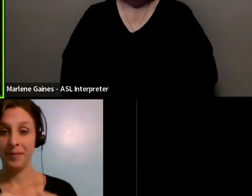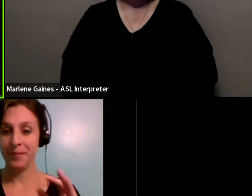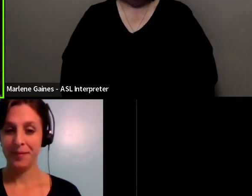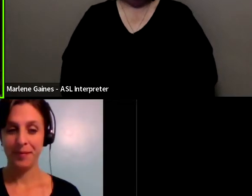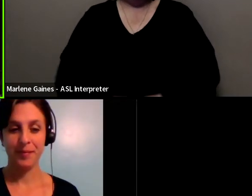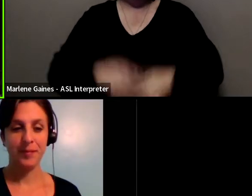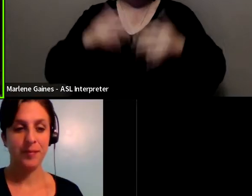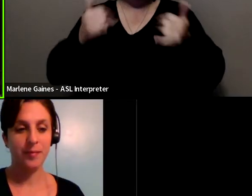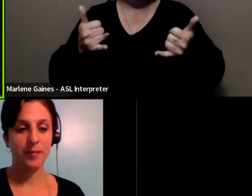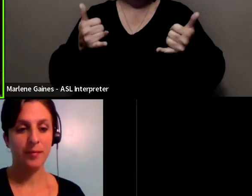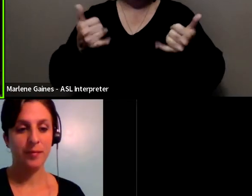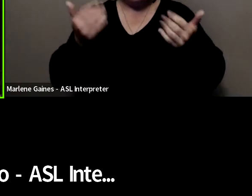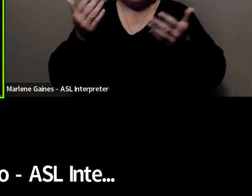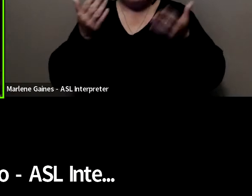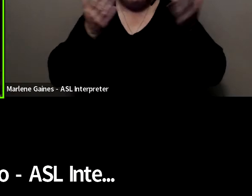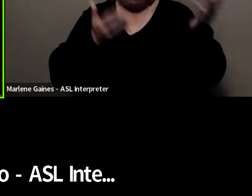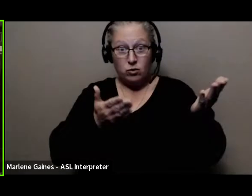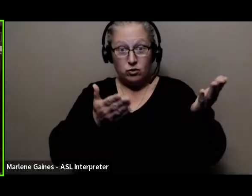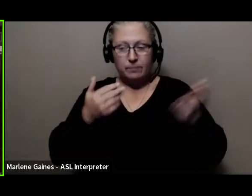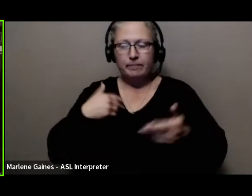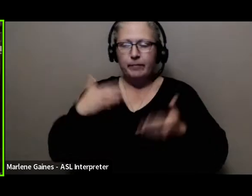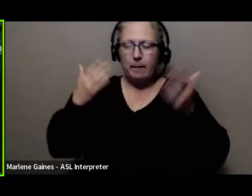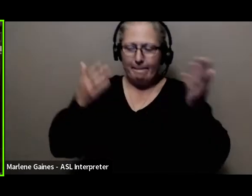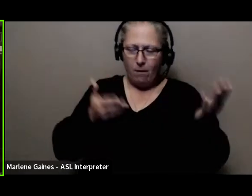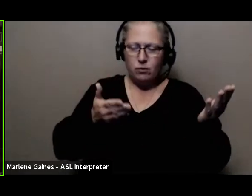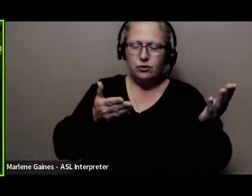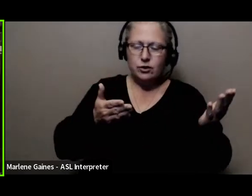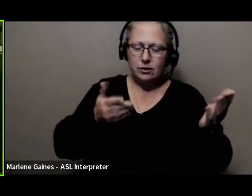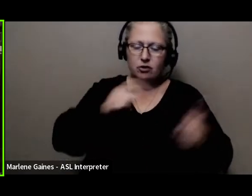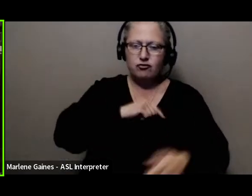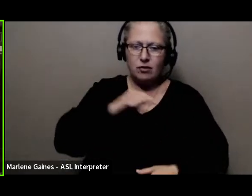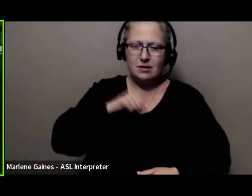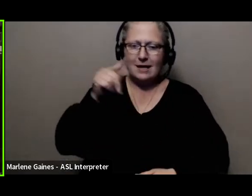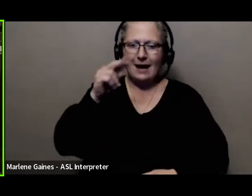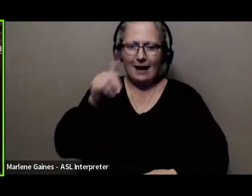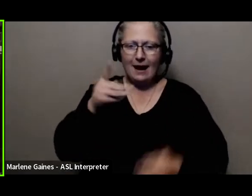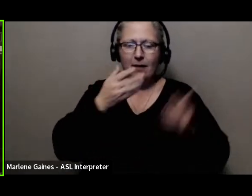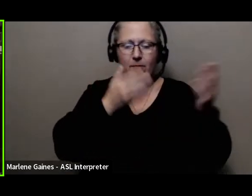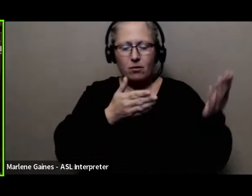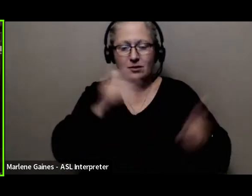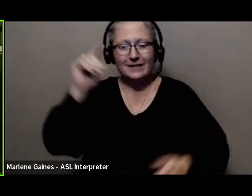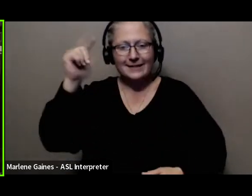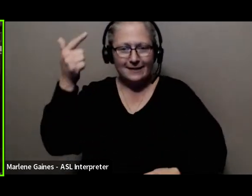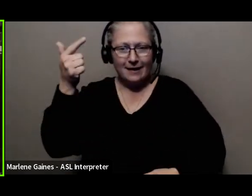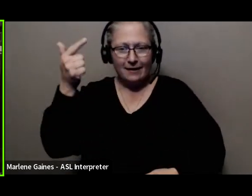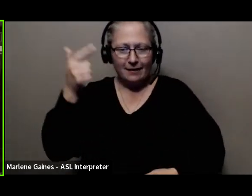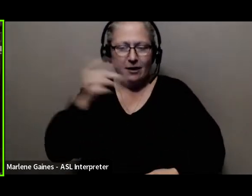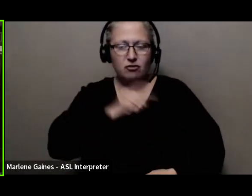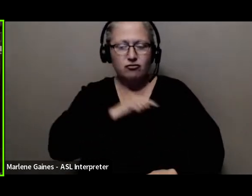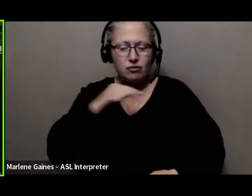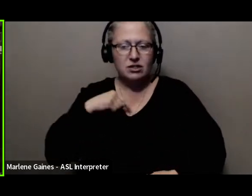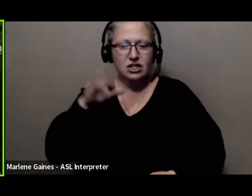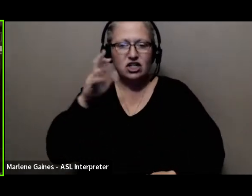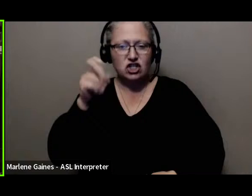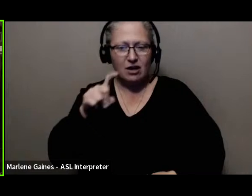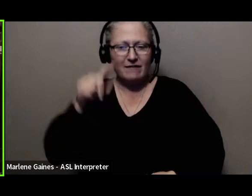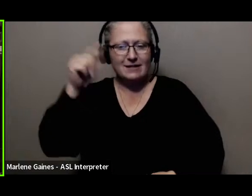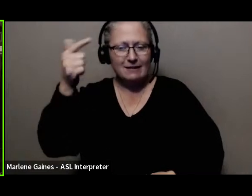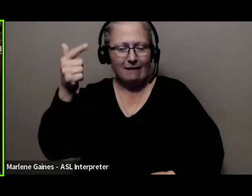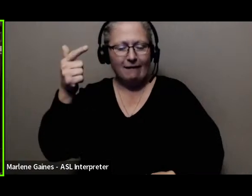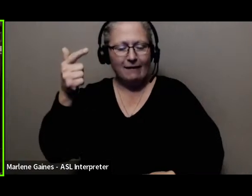like to entertain a motion. I'll make a motion. Trustee Land moves. I'll second that. Trustee Chavez